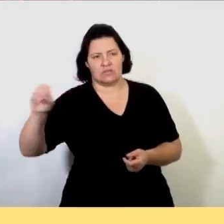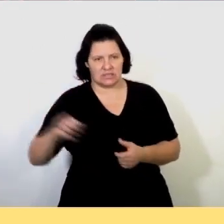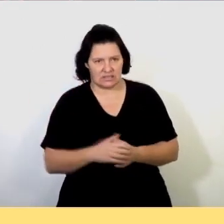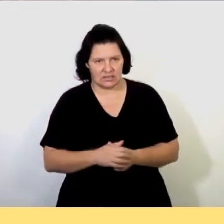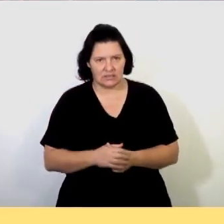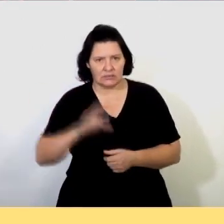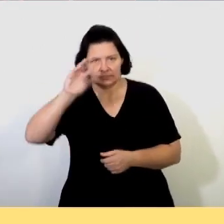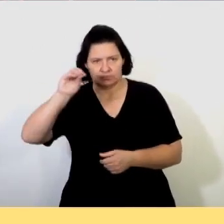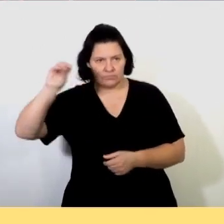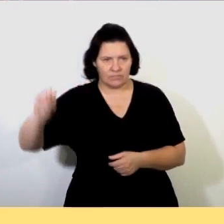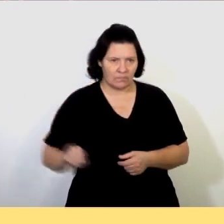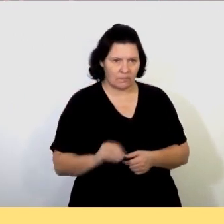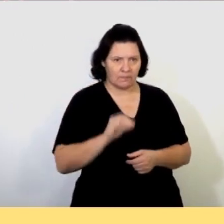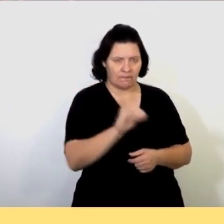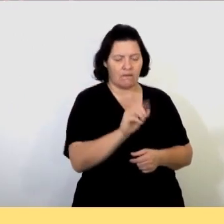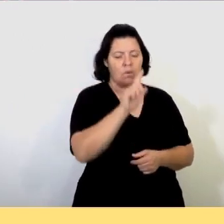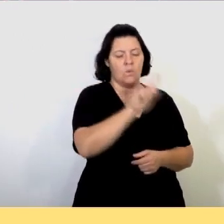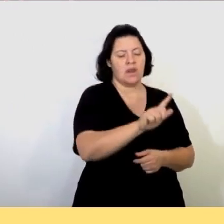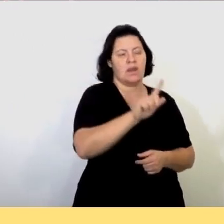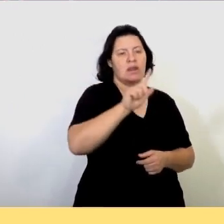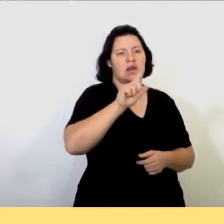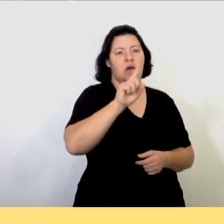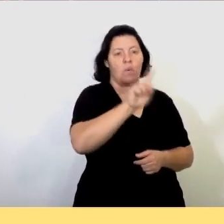178,000. So I'm coming here. I've already written bank,